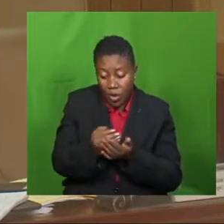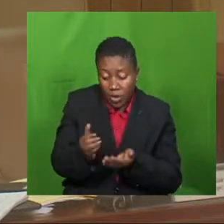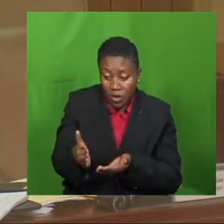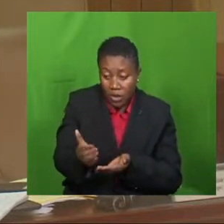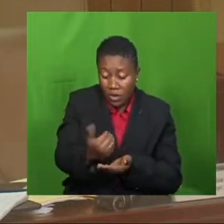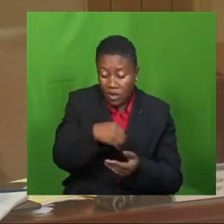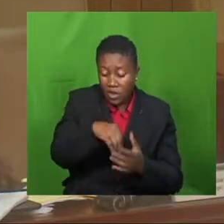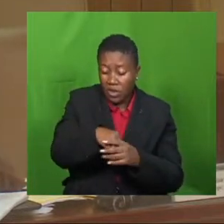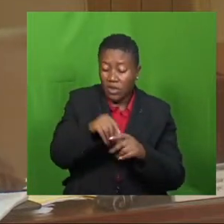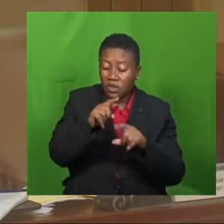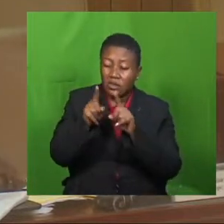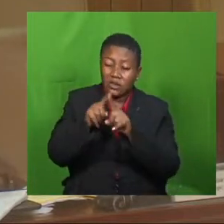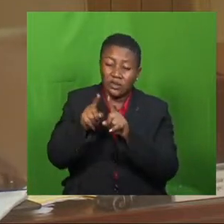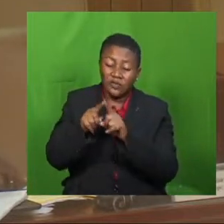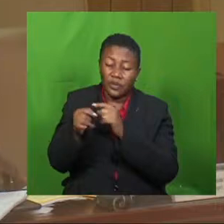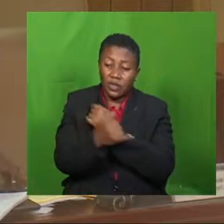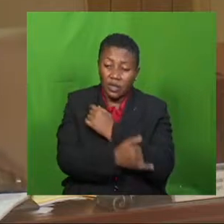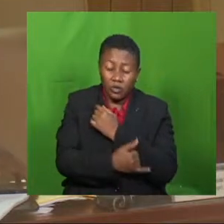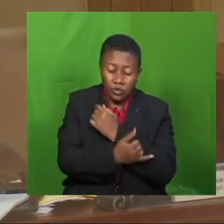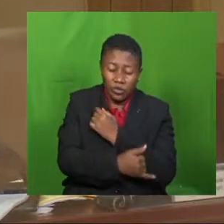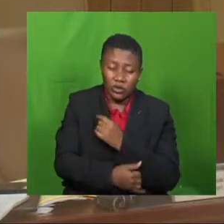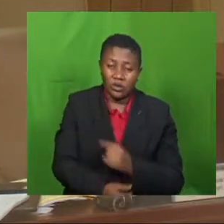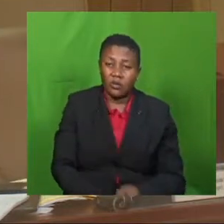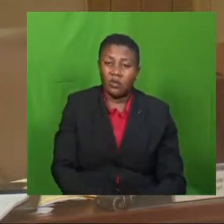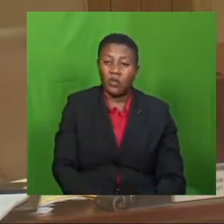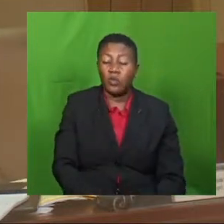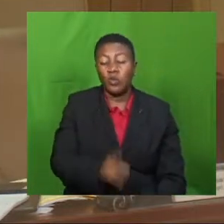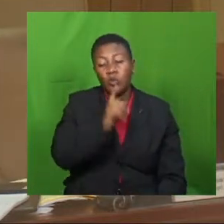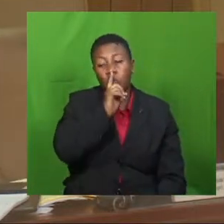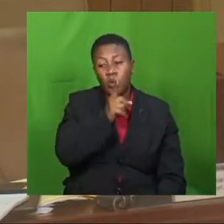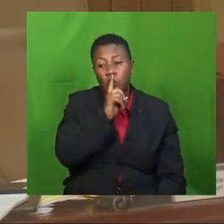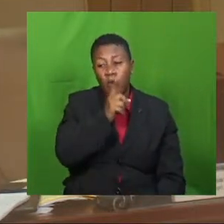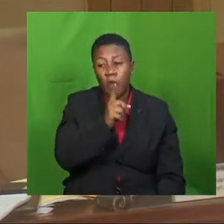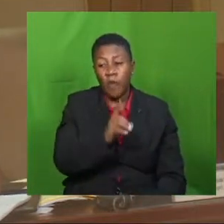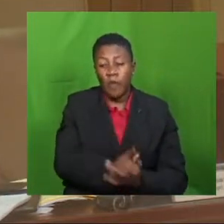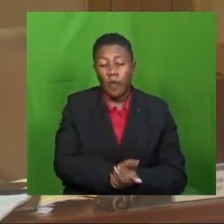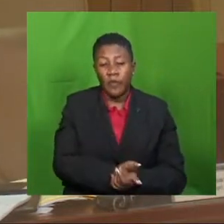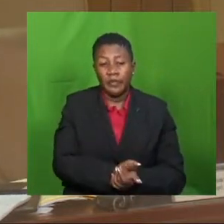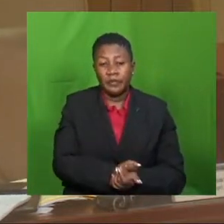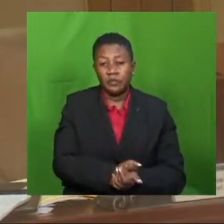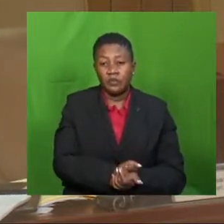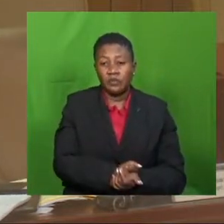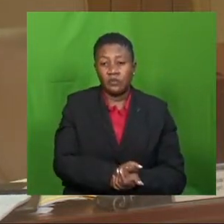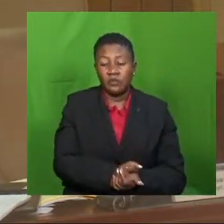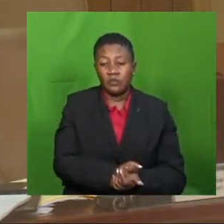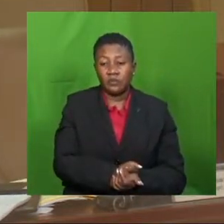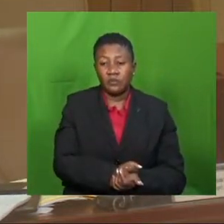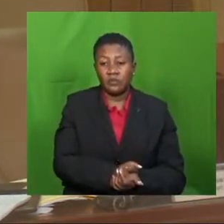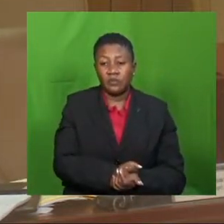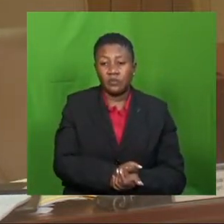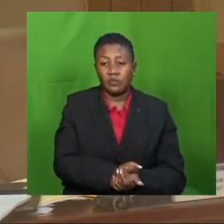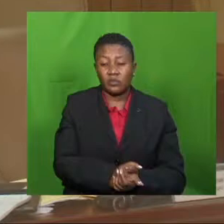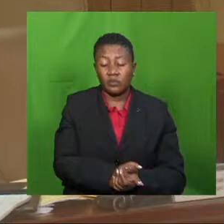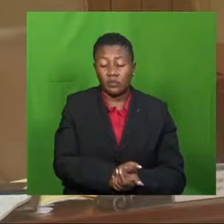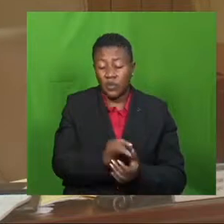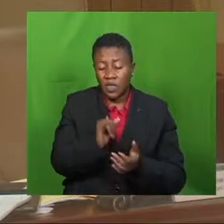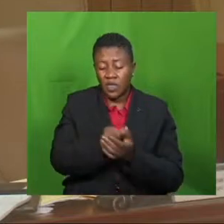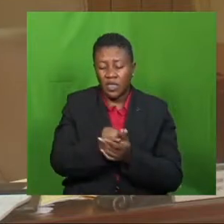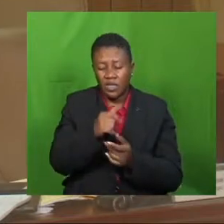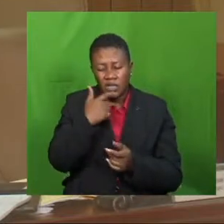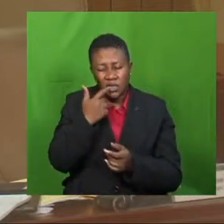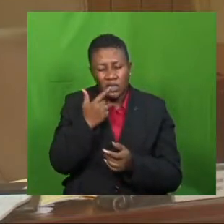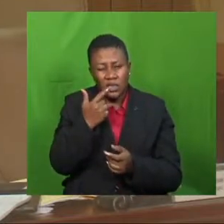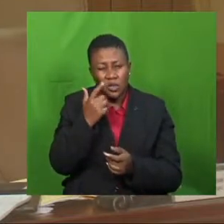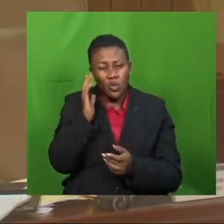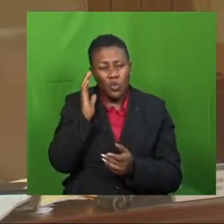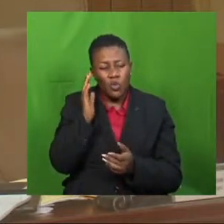within our sub-region. Mr. Speaker, indeed, the ADB predicts that it will lift about 30